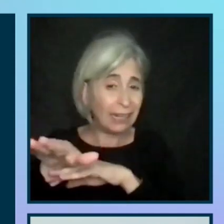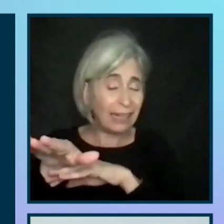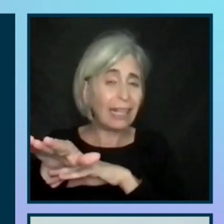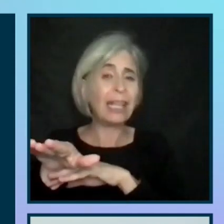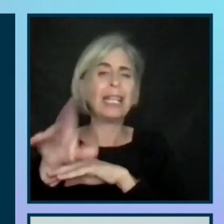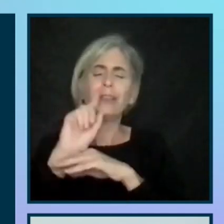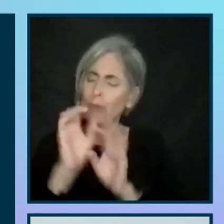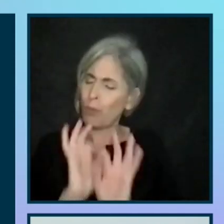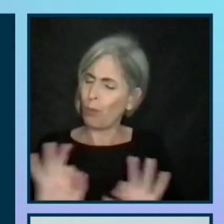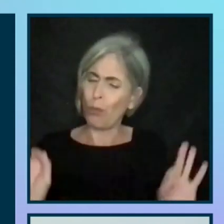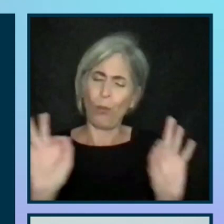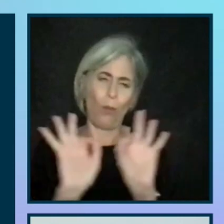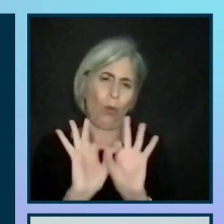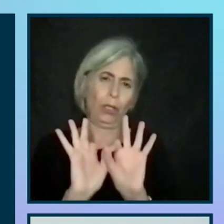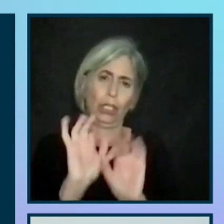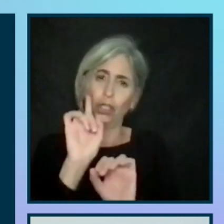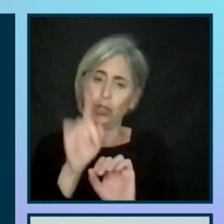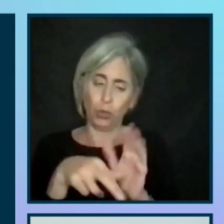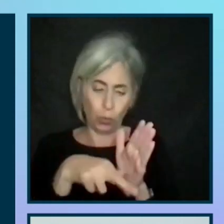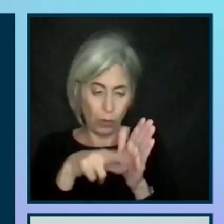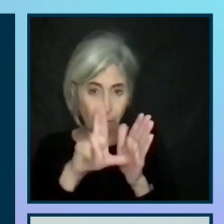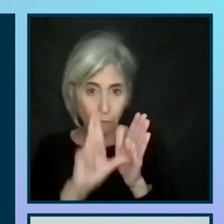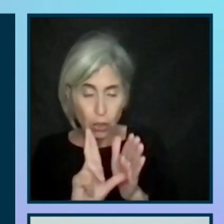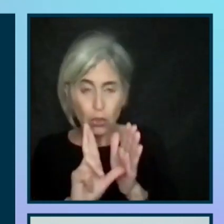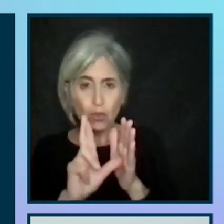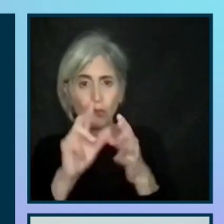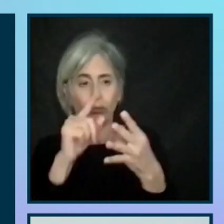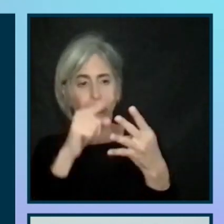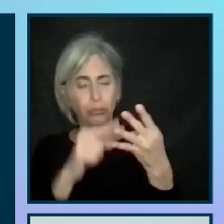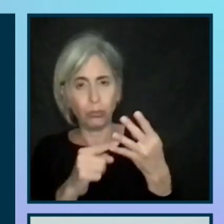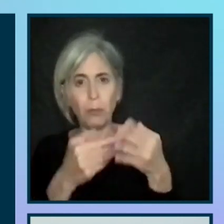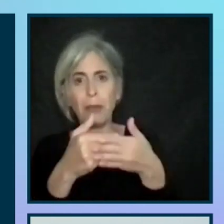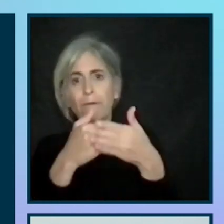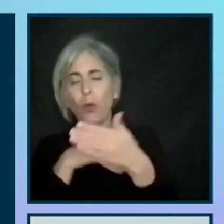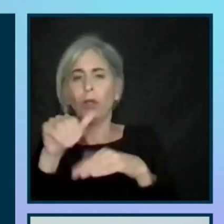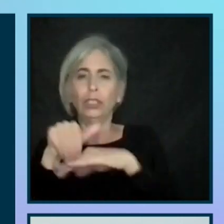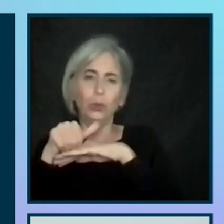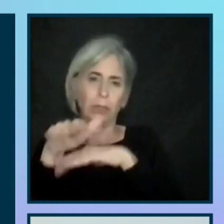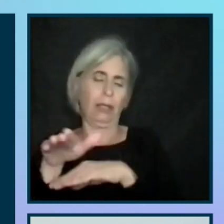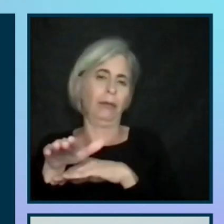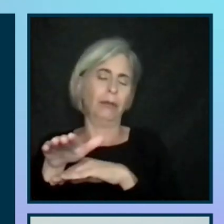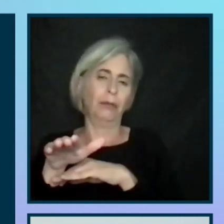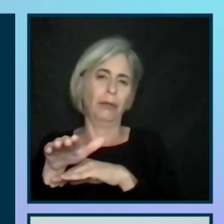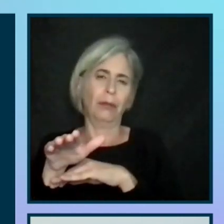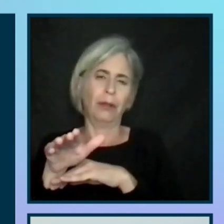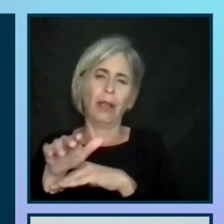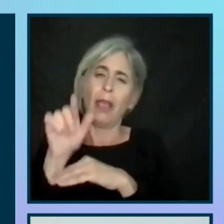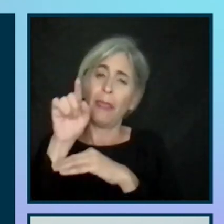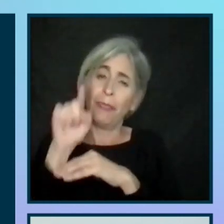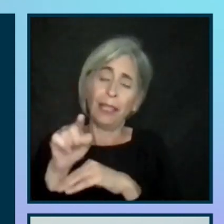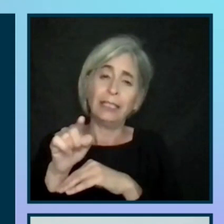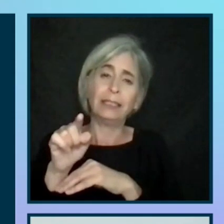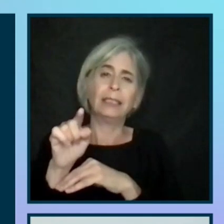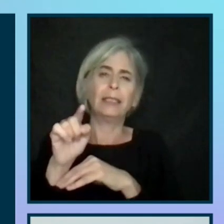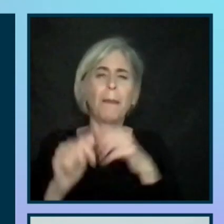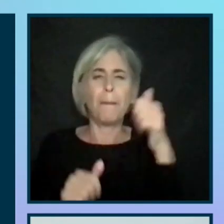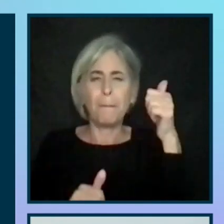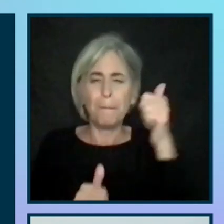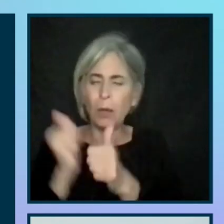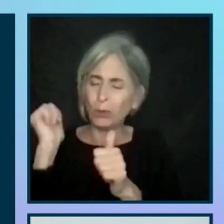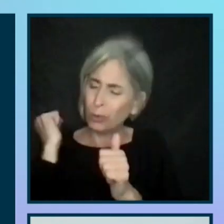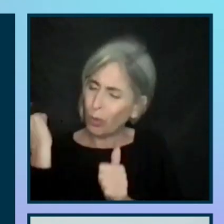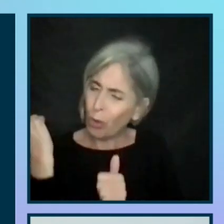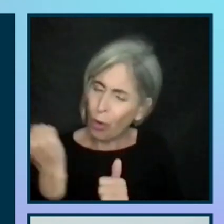important step for you to review the implementation just prior to shipping. And in this stage, it almost always reveals